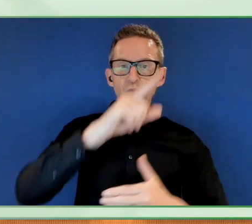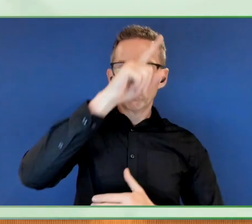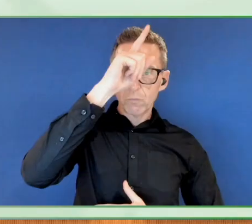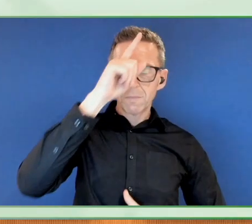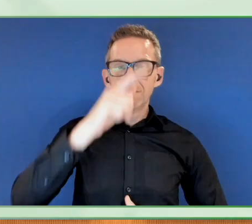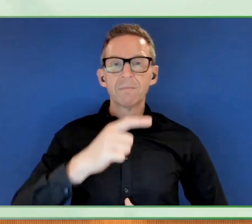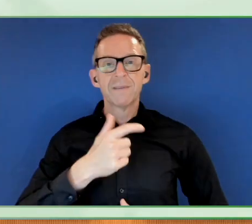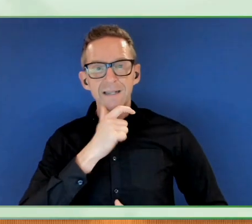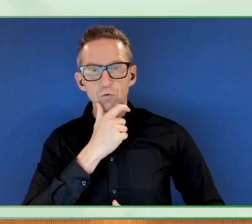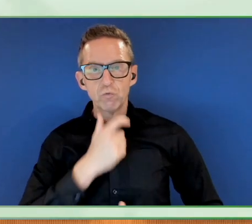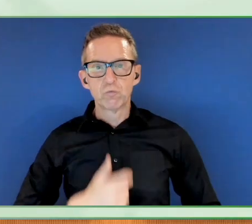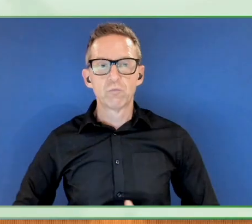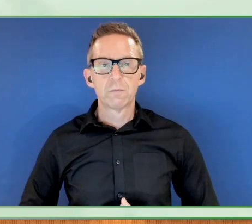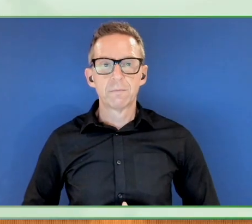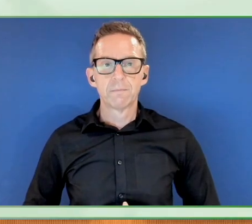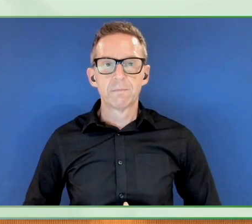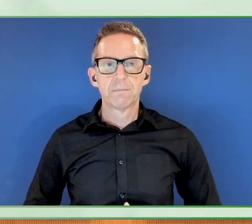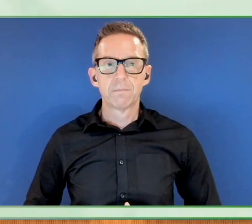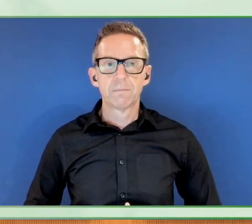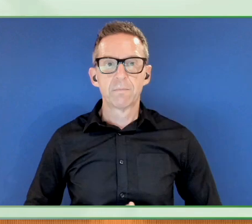on the European standard EN